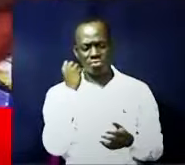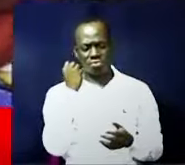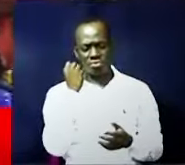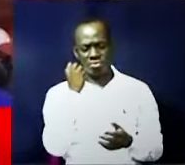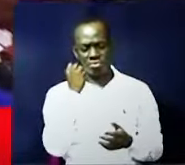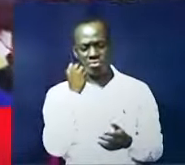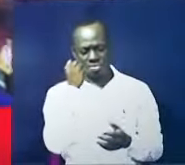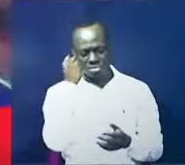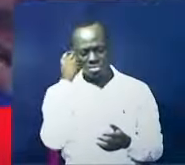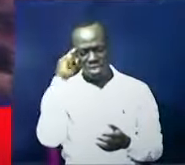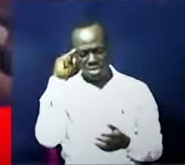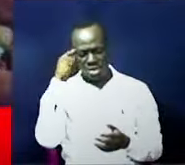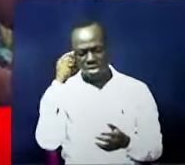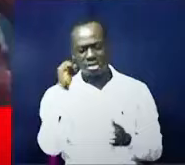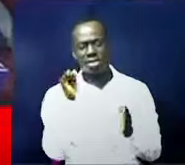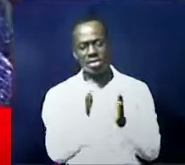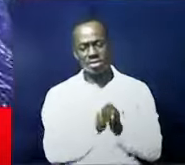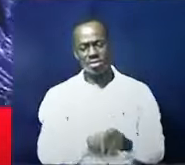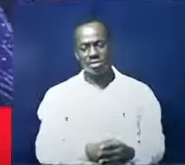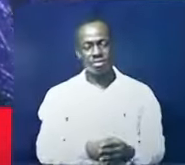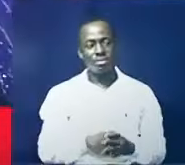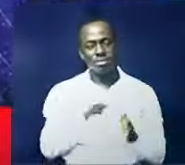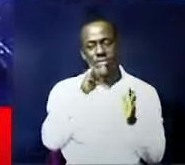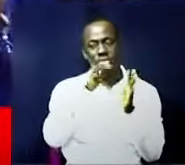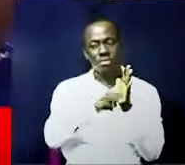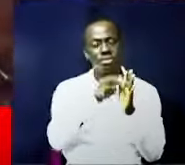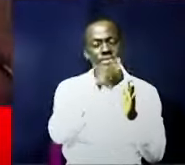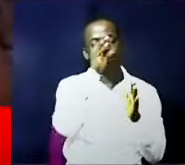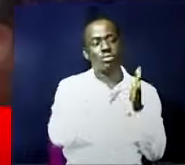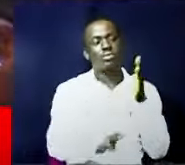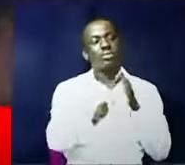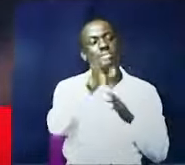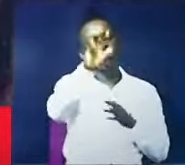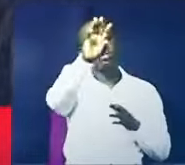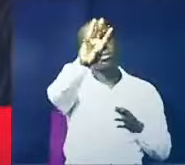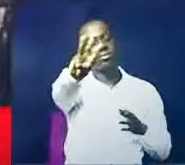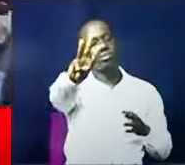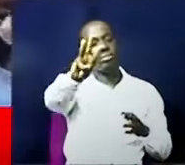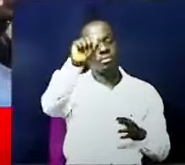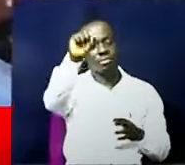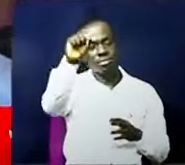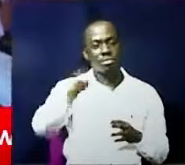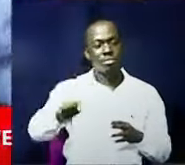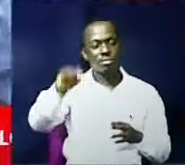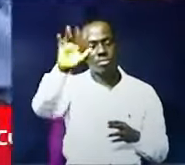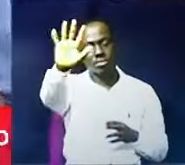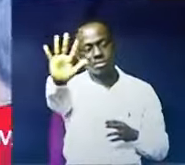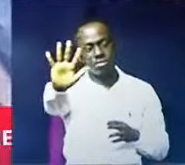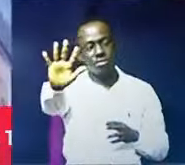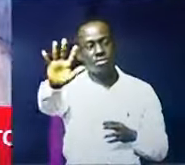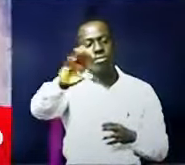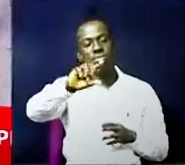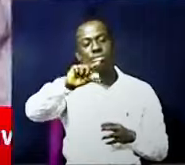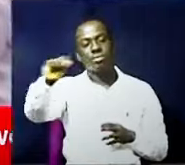Matthew chapter 6. Matthew 18. Verse 5. And 6.